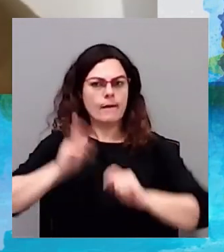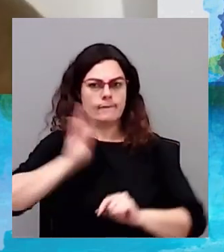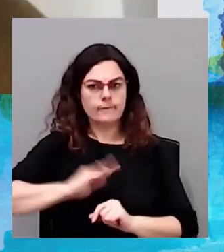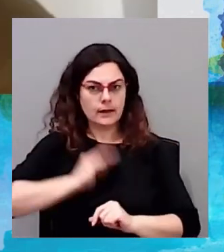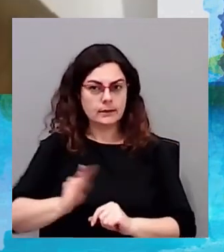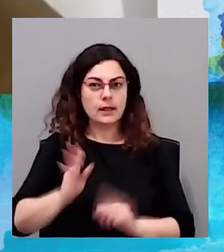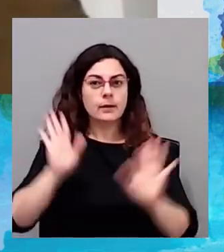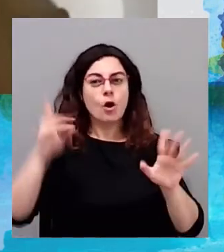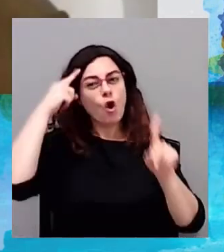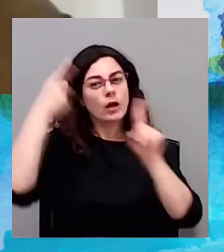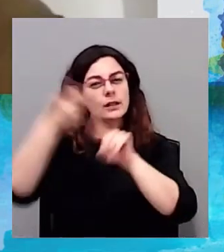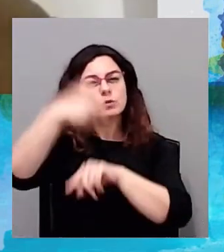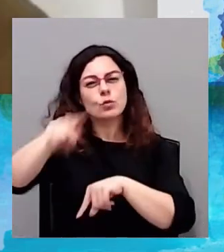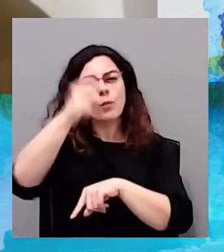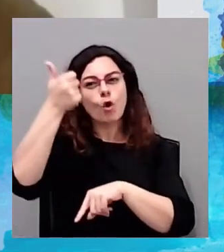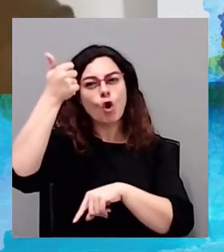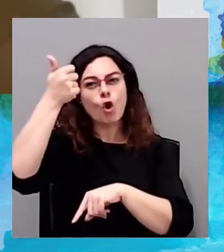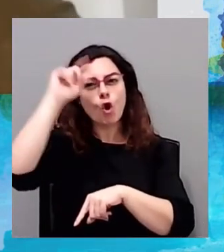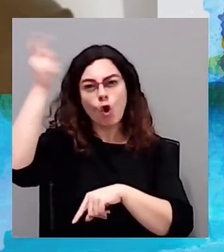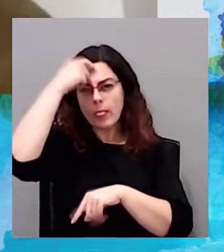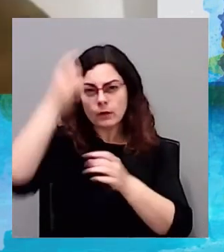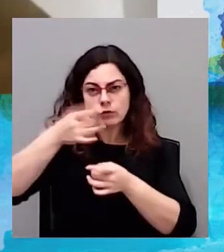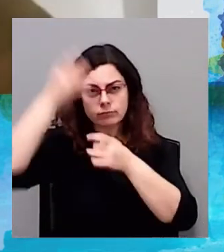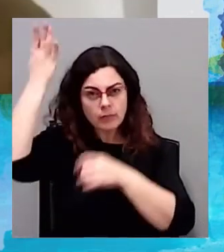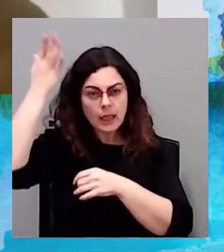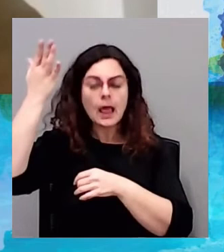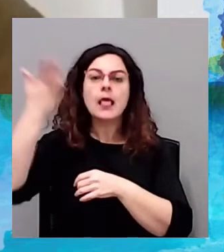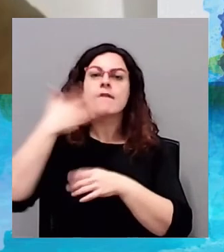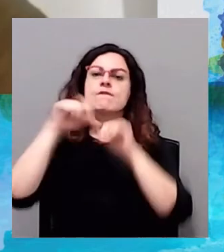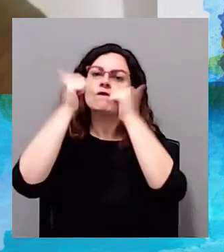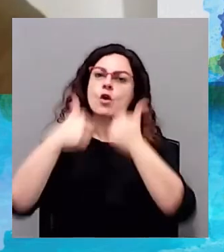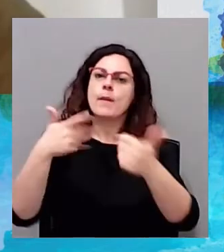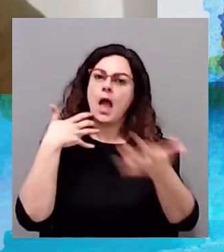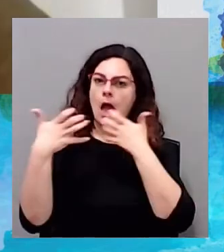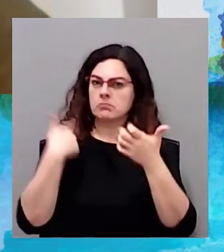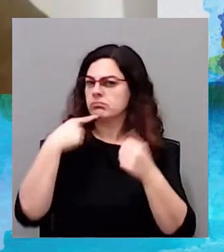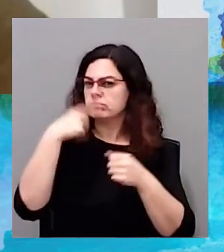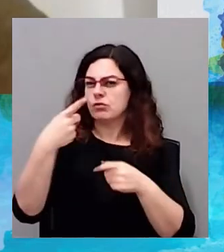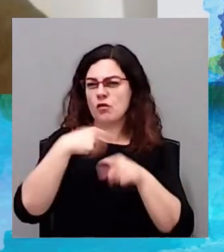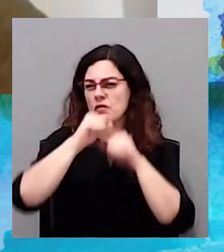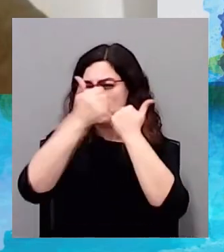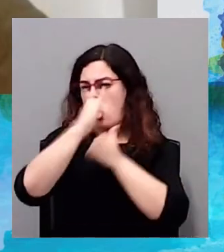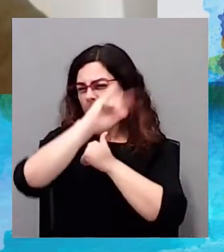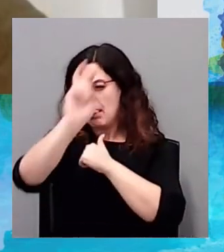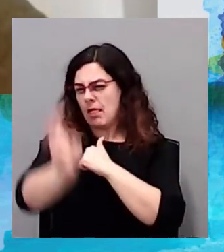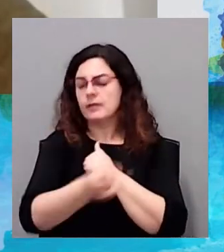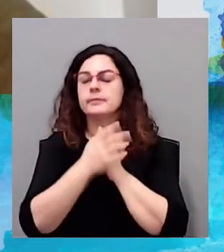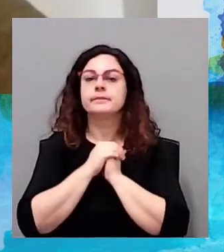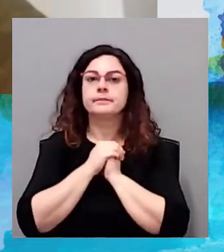So I hope that this has given you at least an idea of the type of audio description that we're talking about.